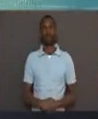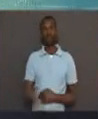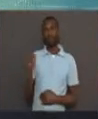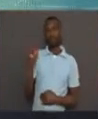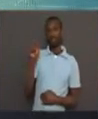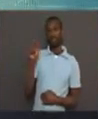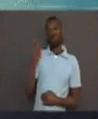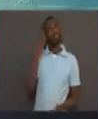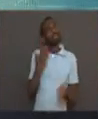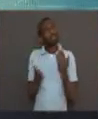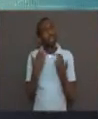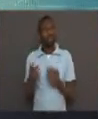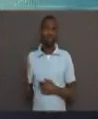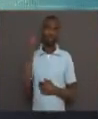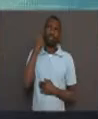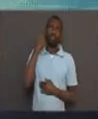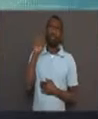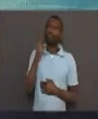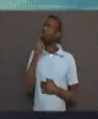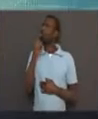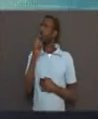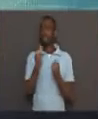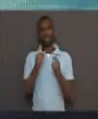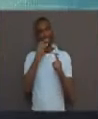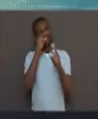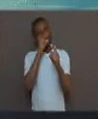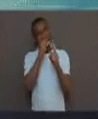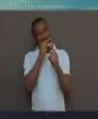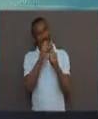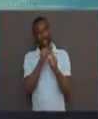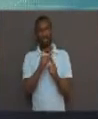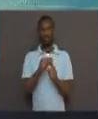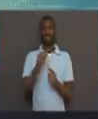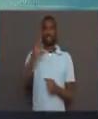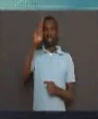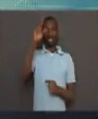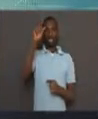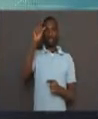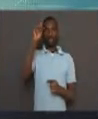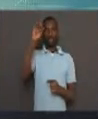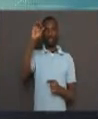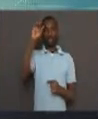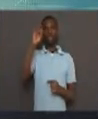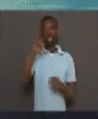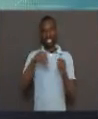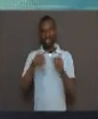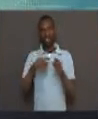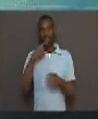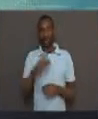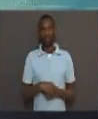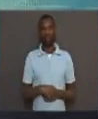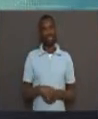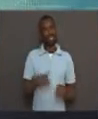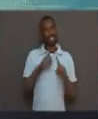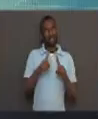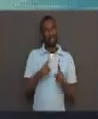You have probably heard the term radioactivity, but you might not